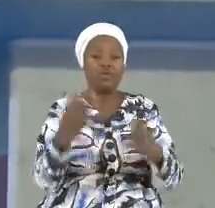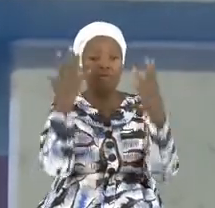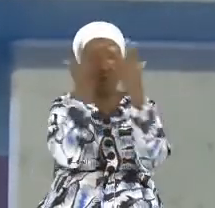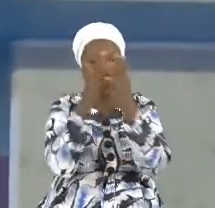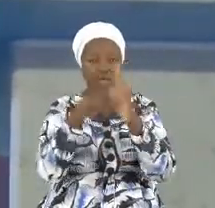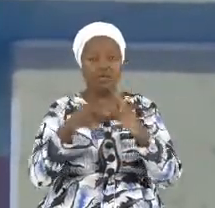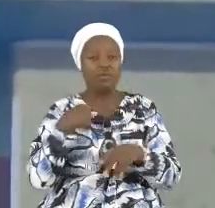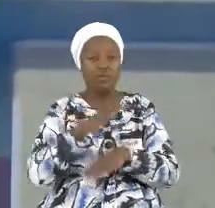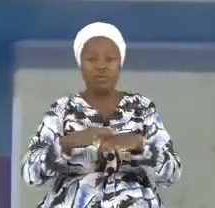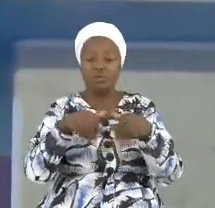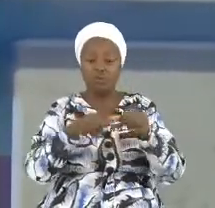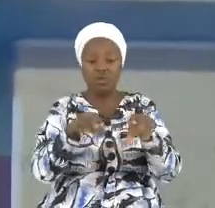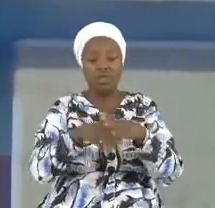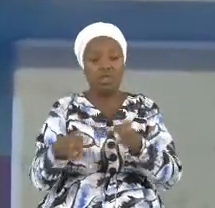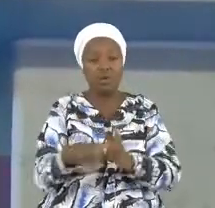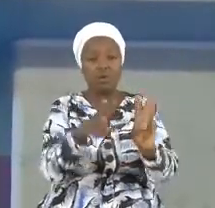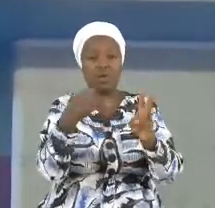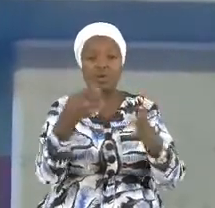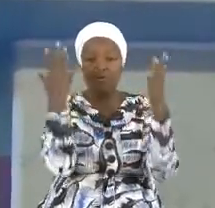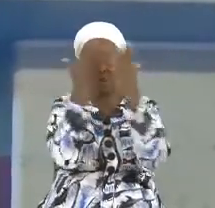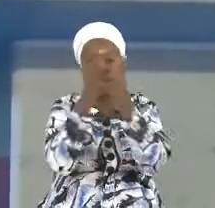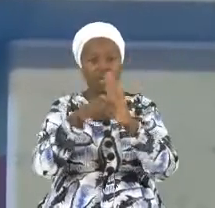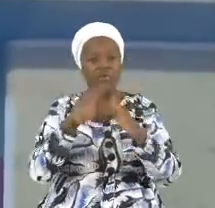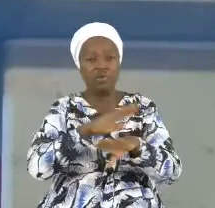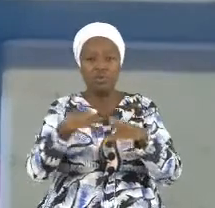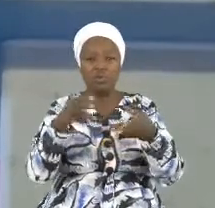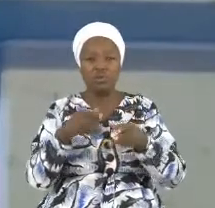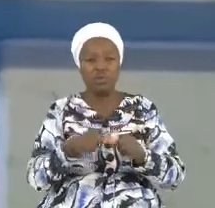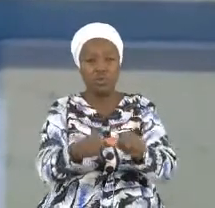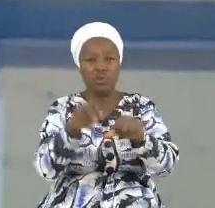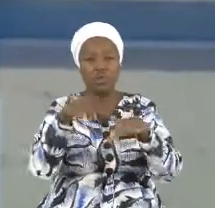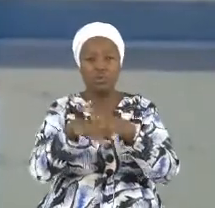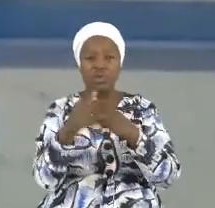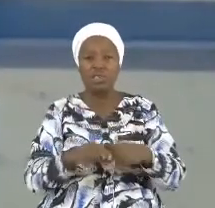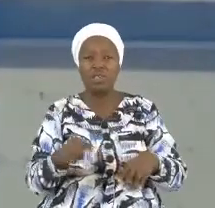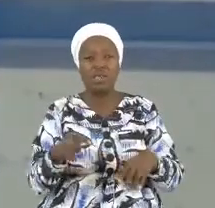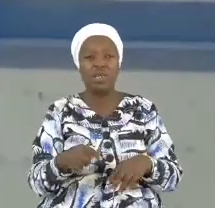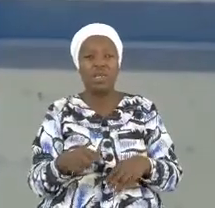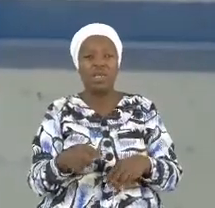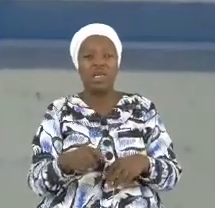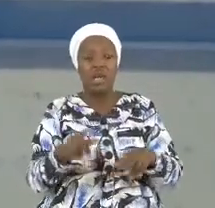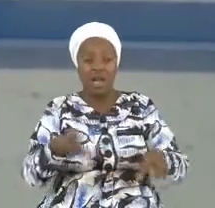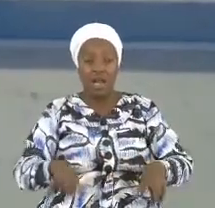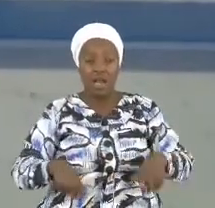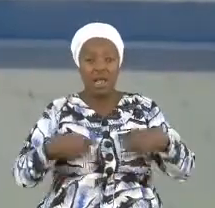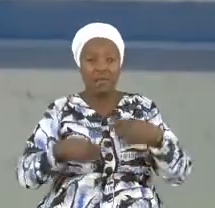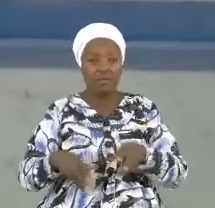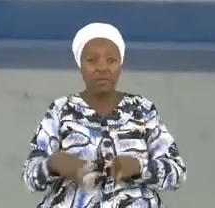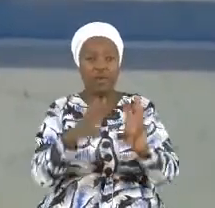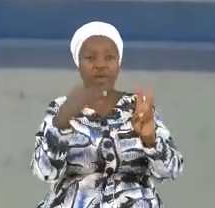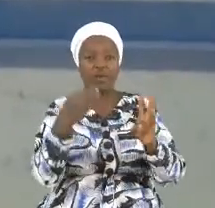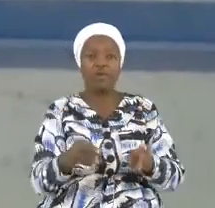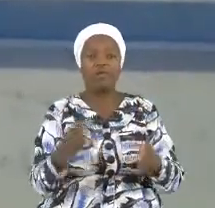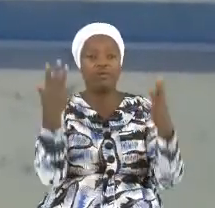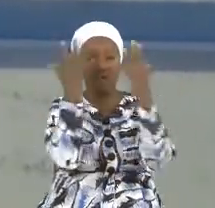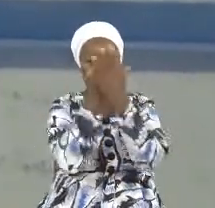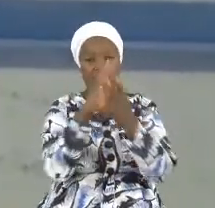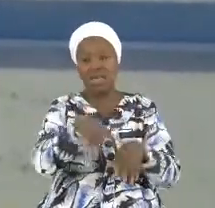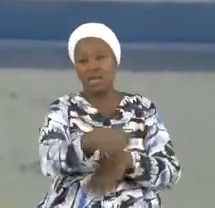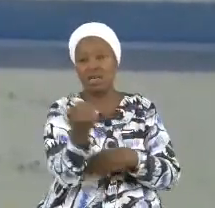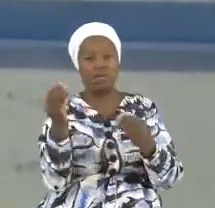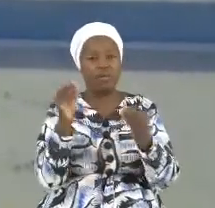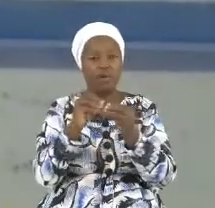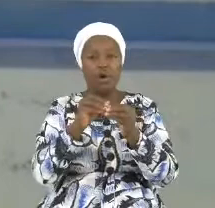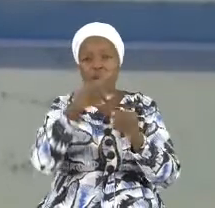of darkness. We do not continue in the lifestyle of darkness anymore, because